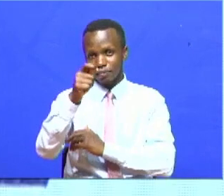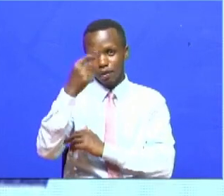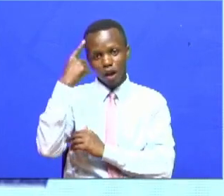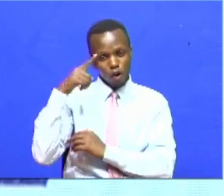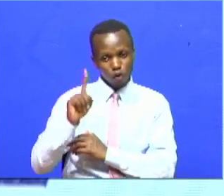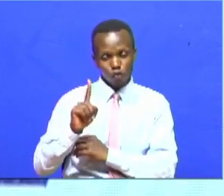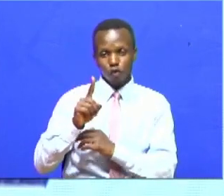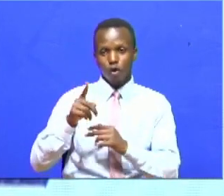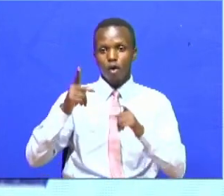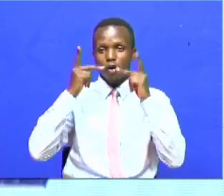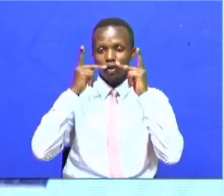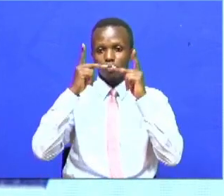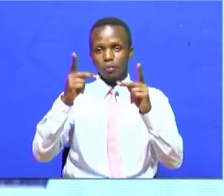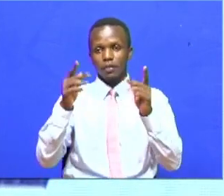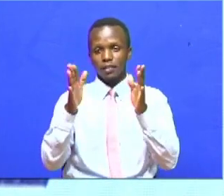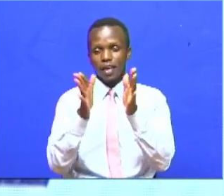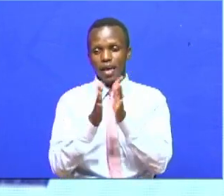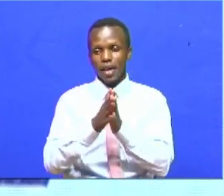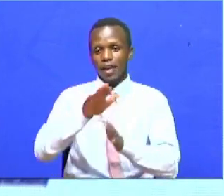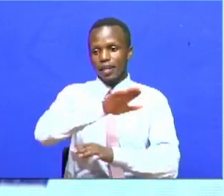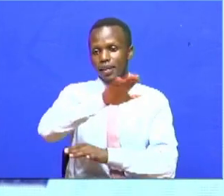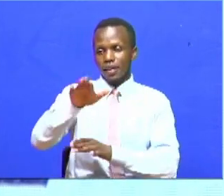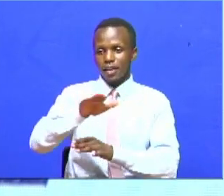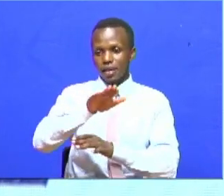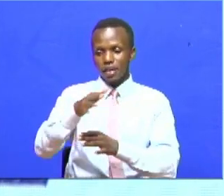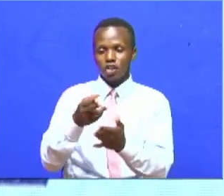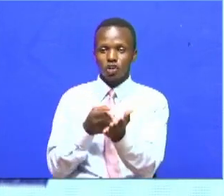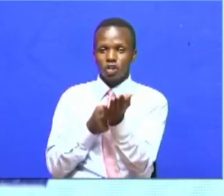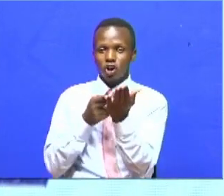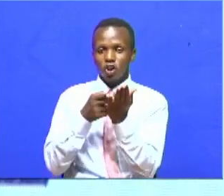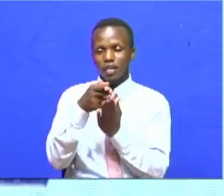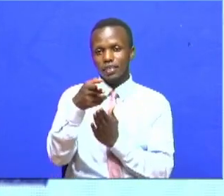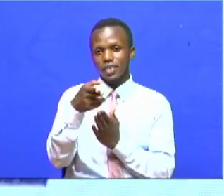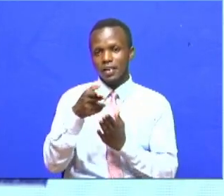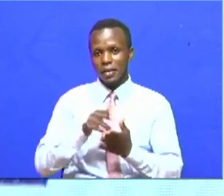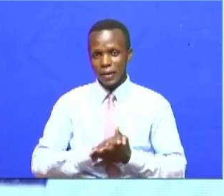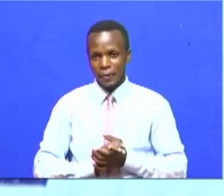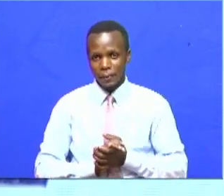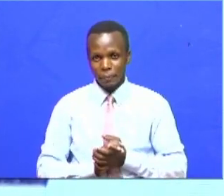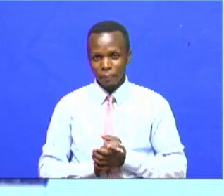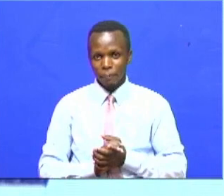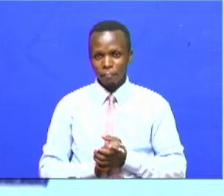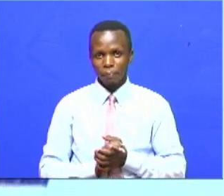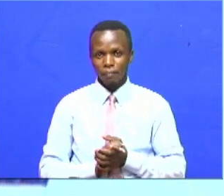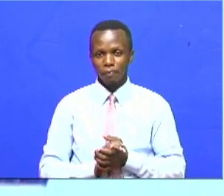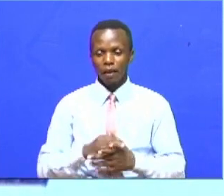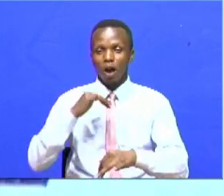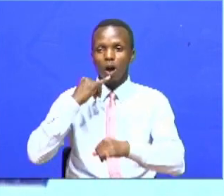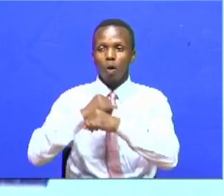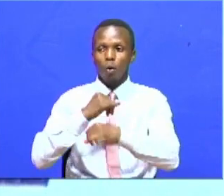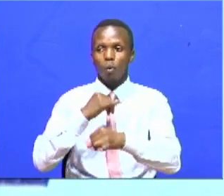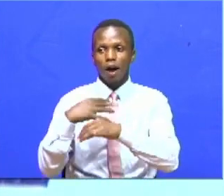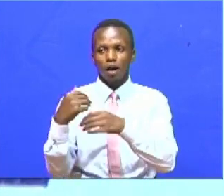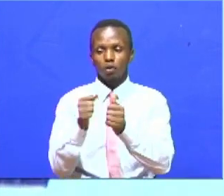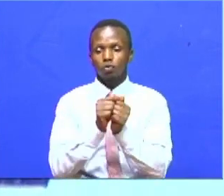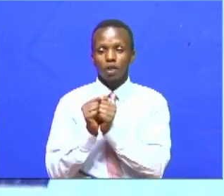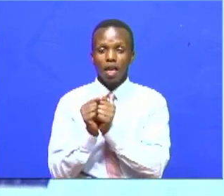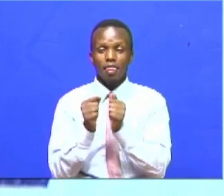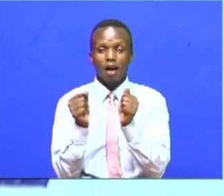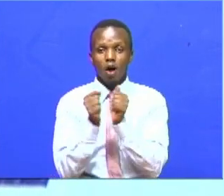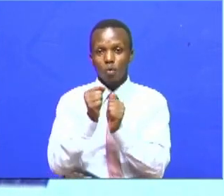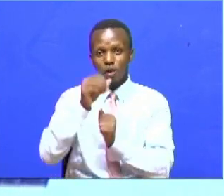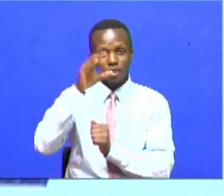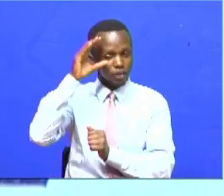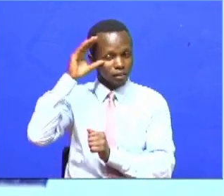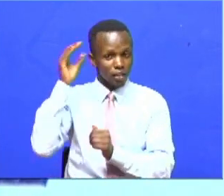sovereignty and territorial integrity. We shall work together with China